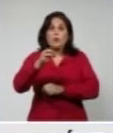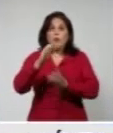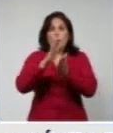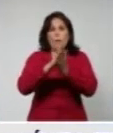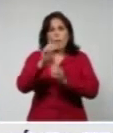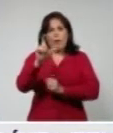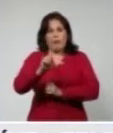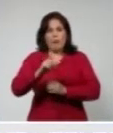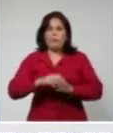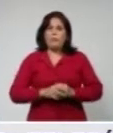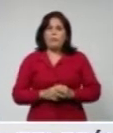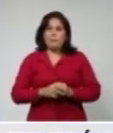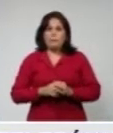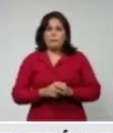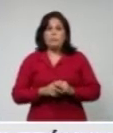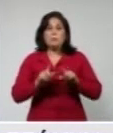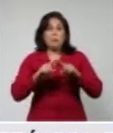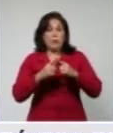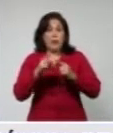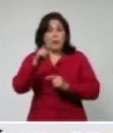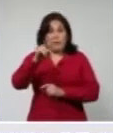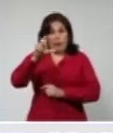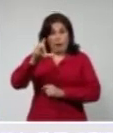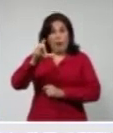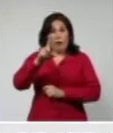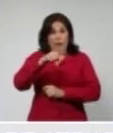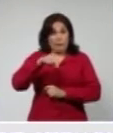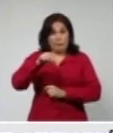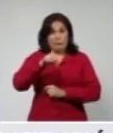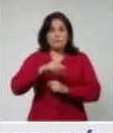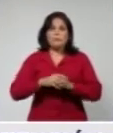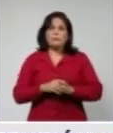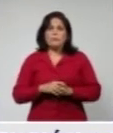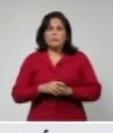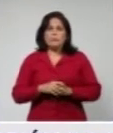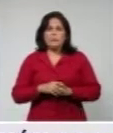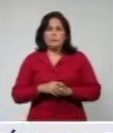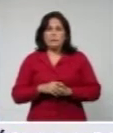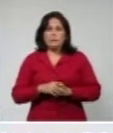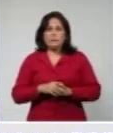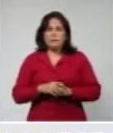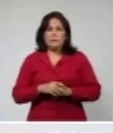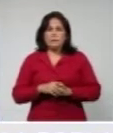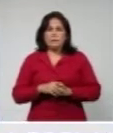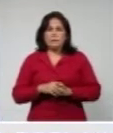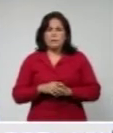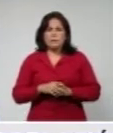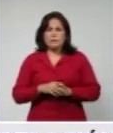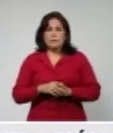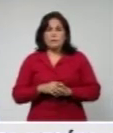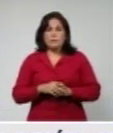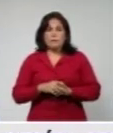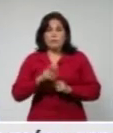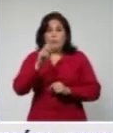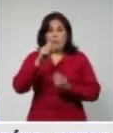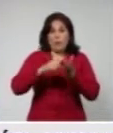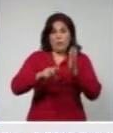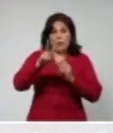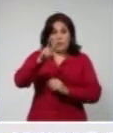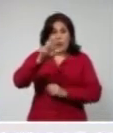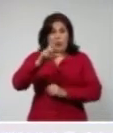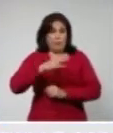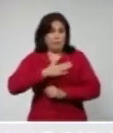Artemisa, 2 belong to the municipality of San Cristobal and 1 from Mariel.